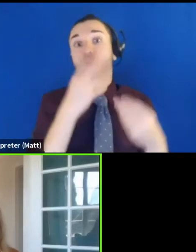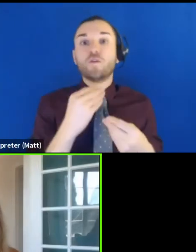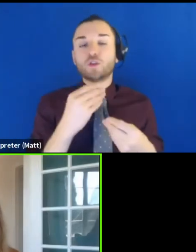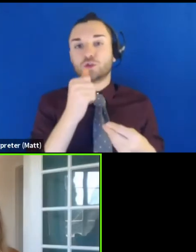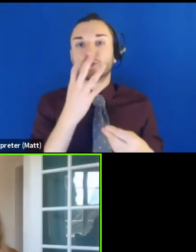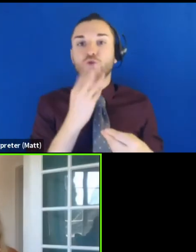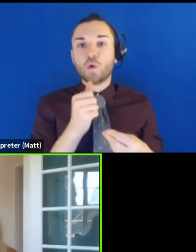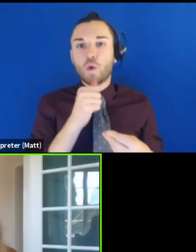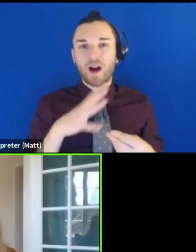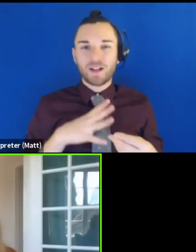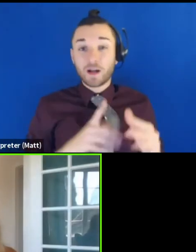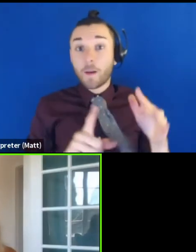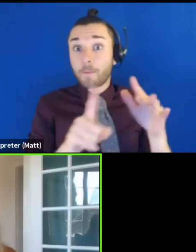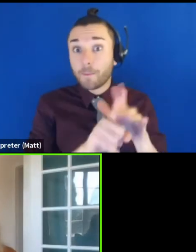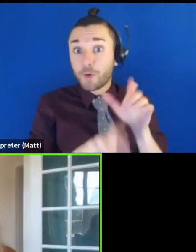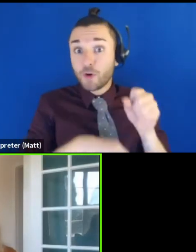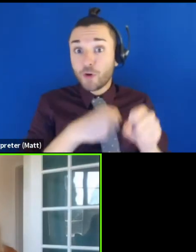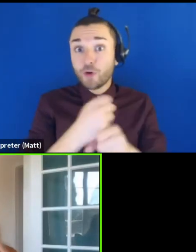in Germany, and